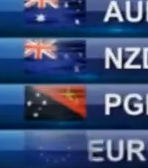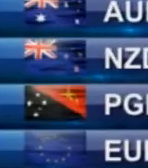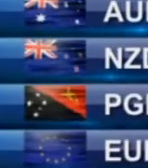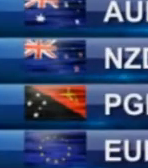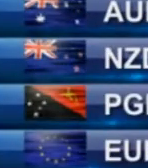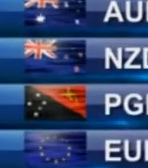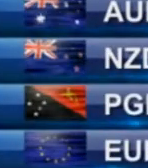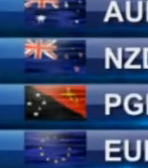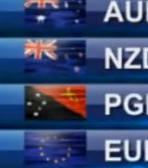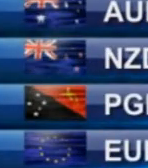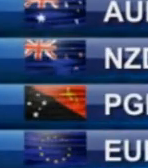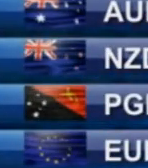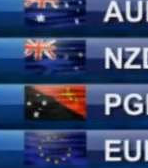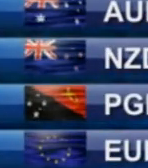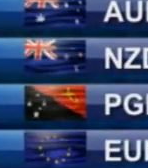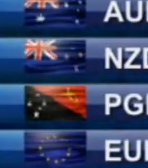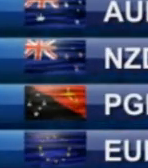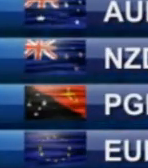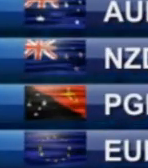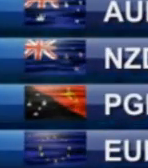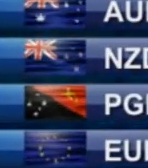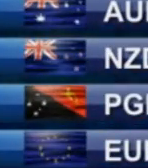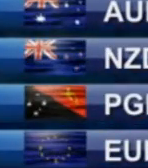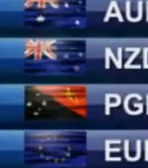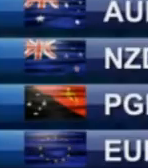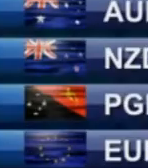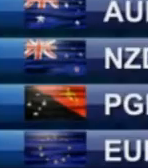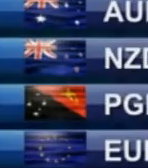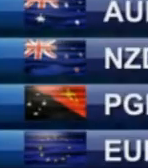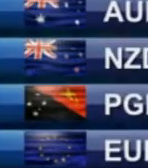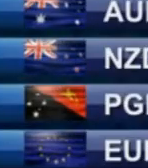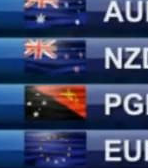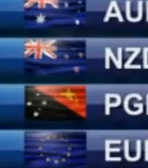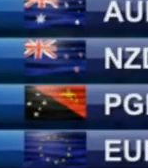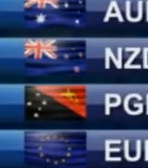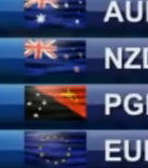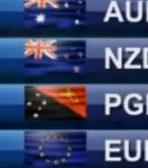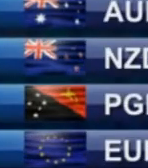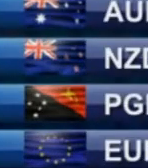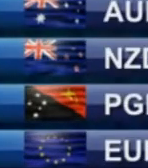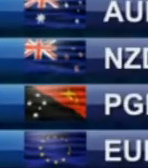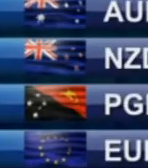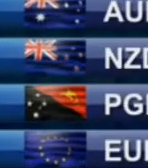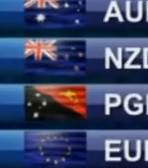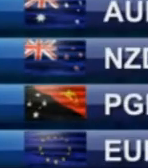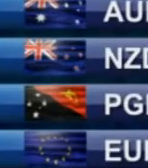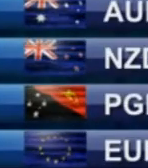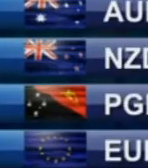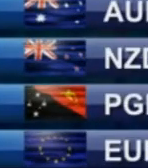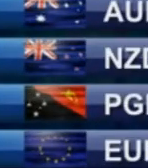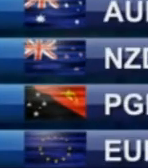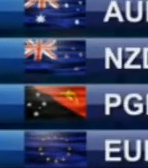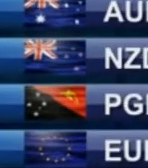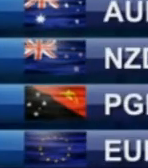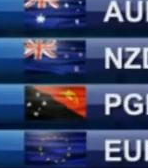this morning. Once again, as the Fiji dollar rose against the US greenback and the Chinese yuan, it slipped against the currencies of the Australian and